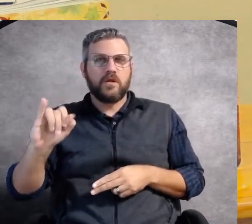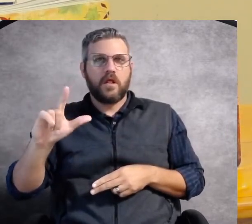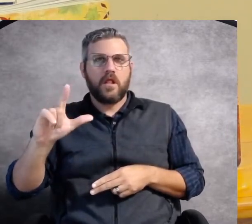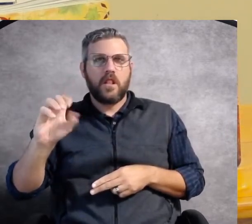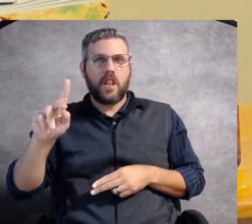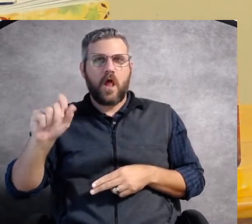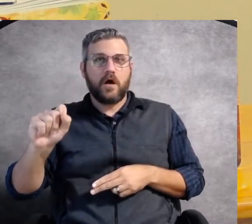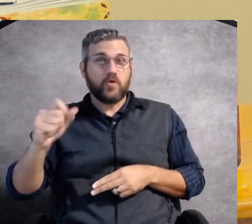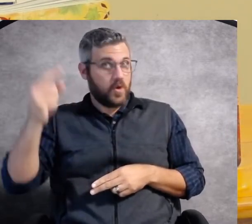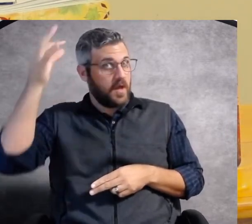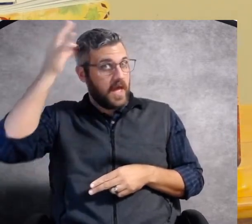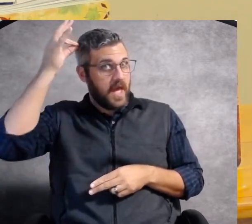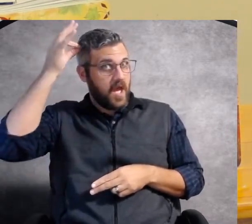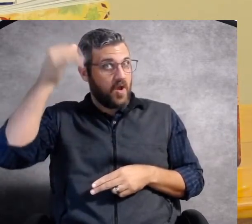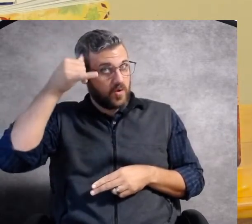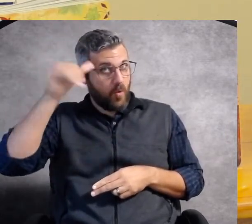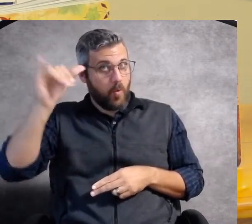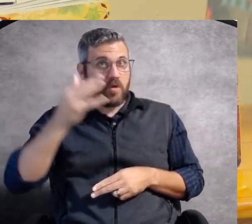golden.